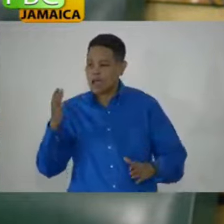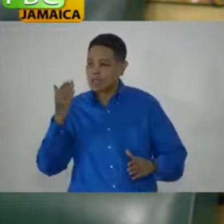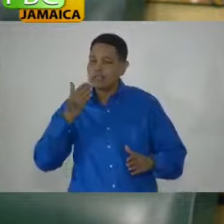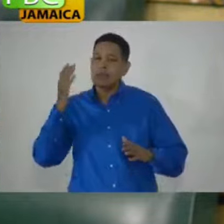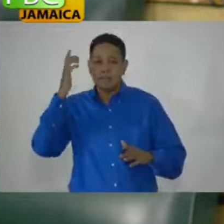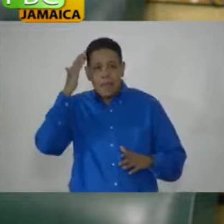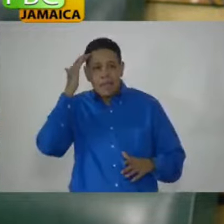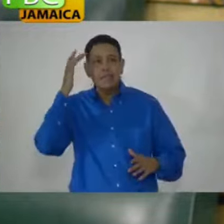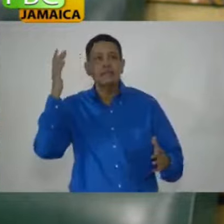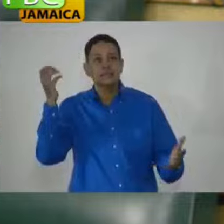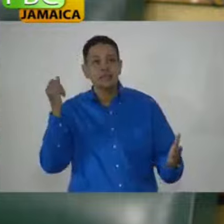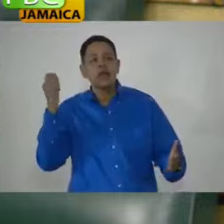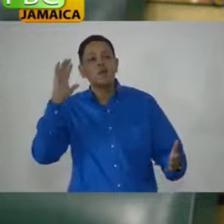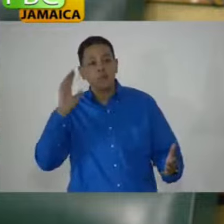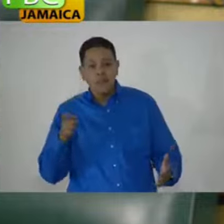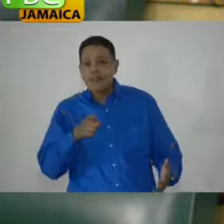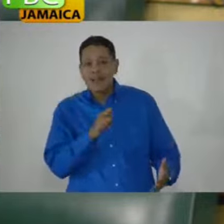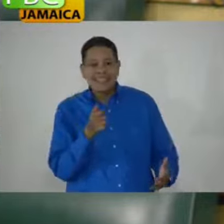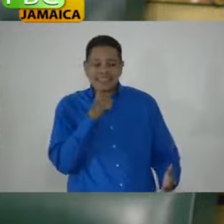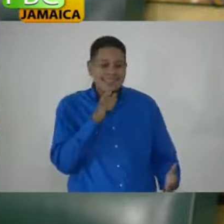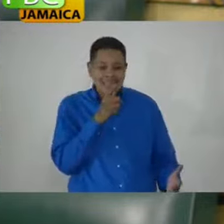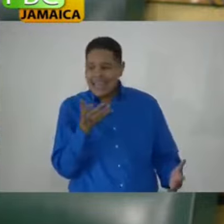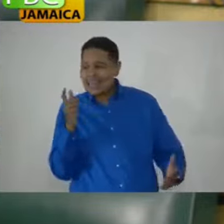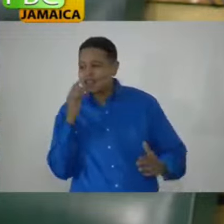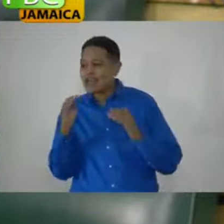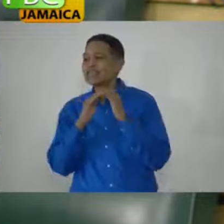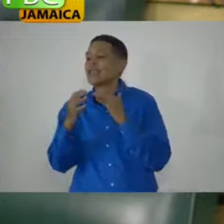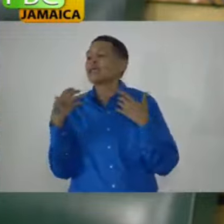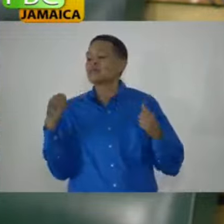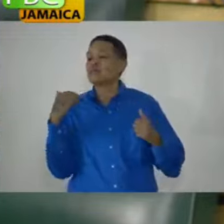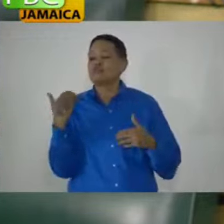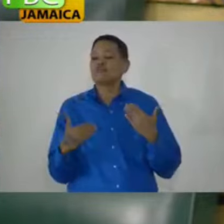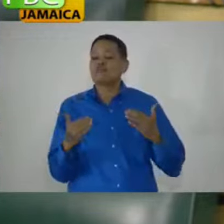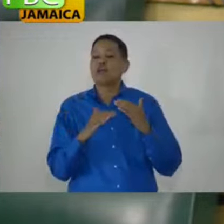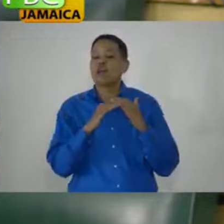path that leads to a stable recovery.